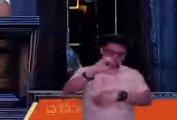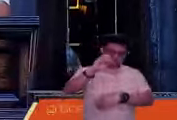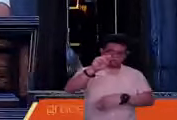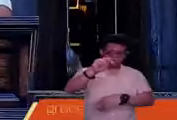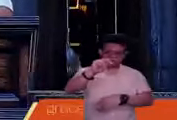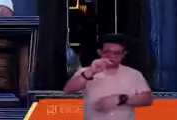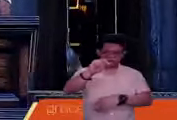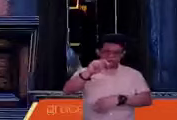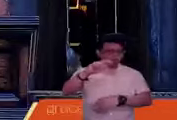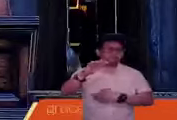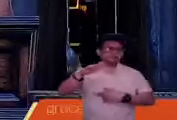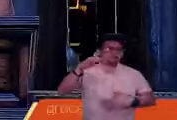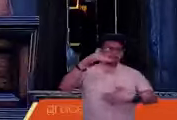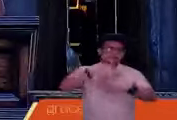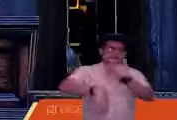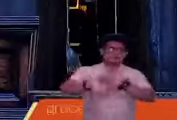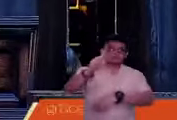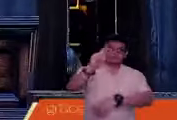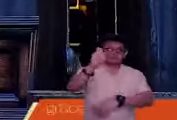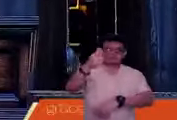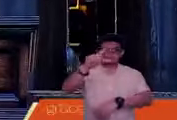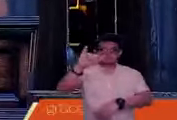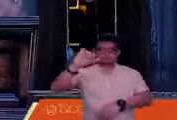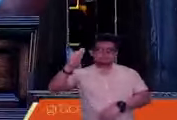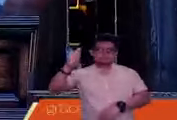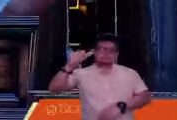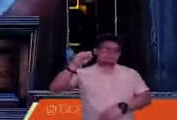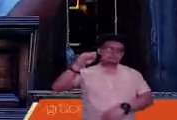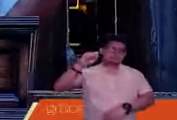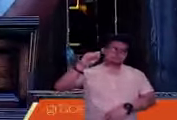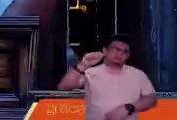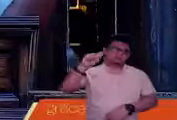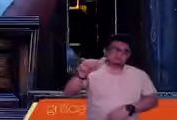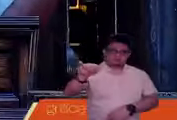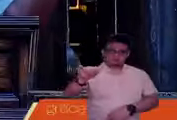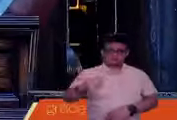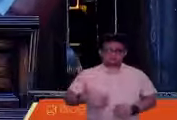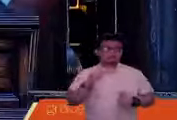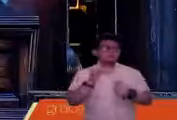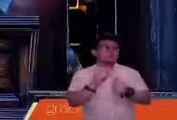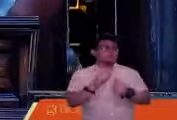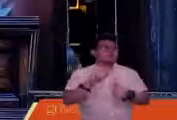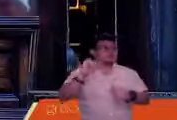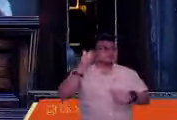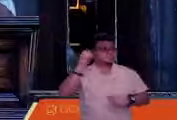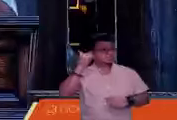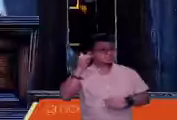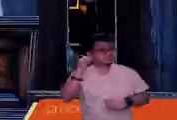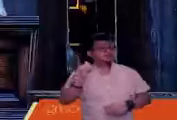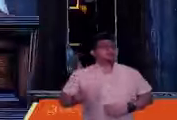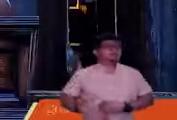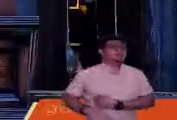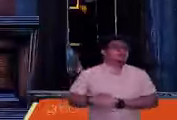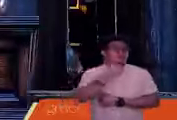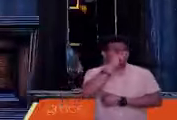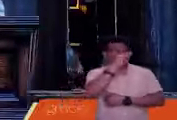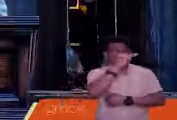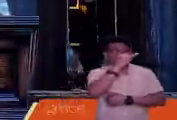a pastor of Talisay Bible Baptist Church, every Tuesday, magtipok mi dire kay naaman mi